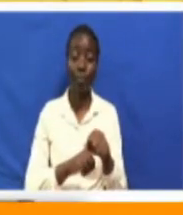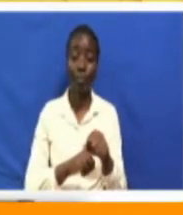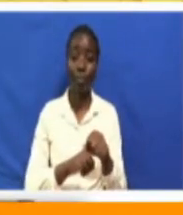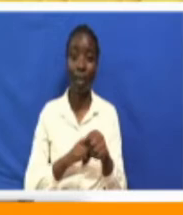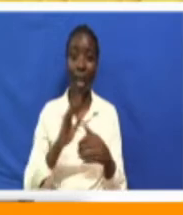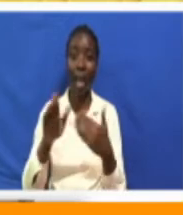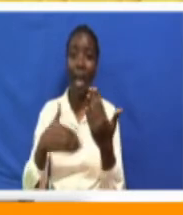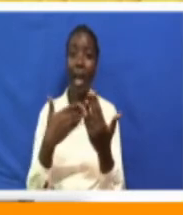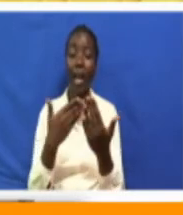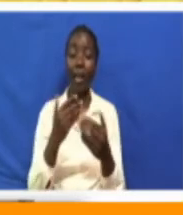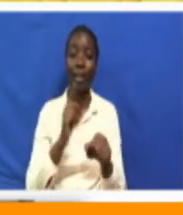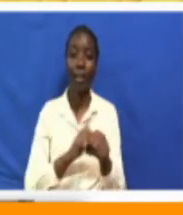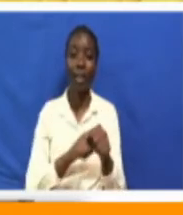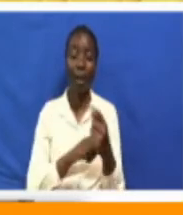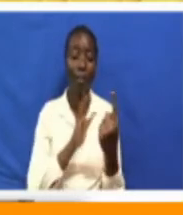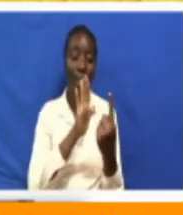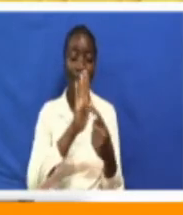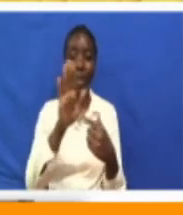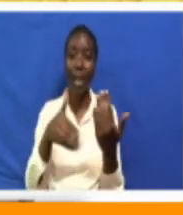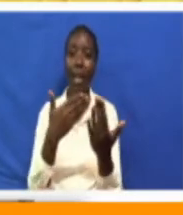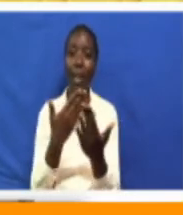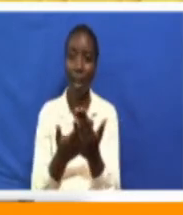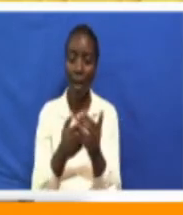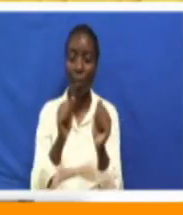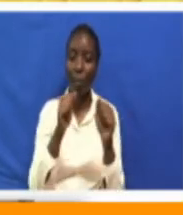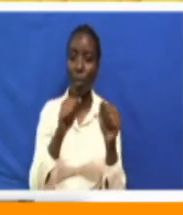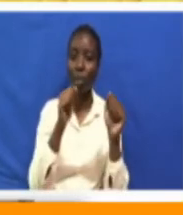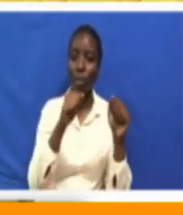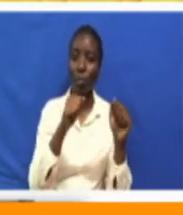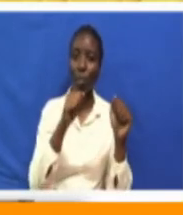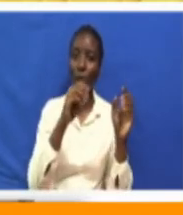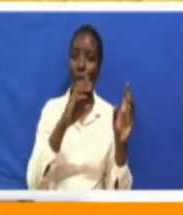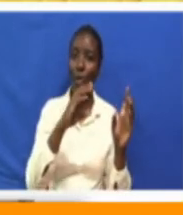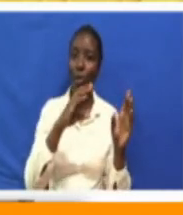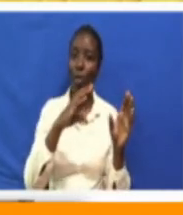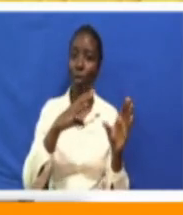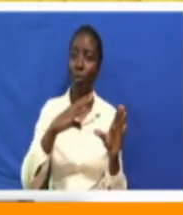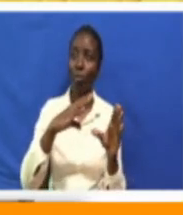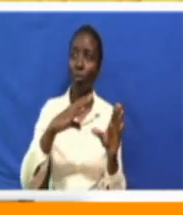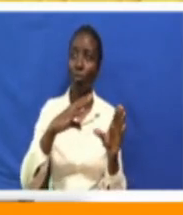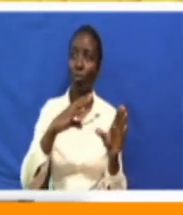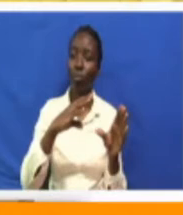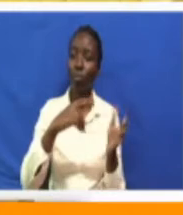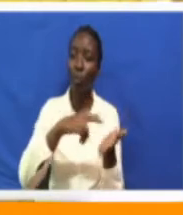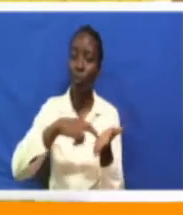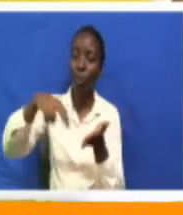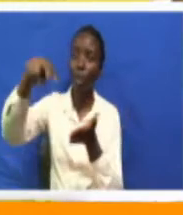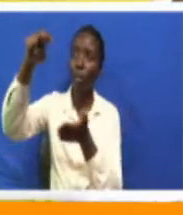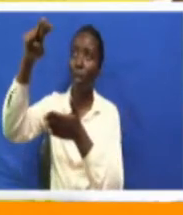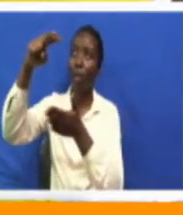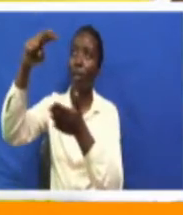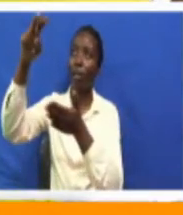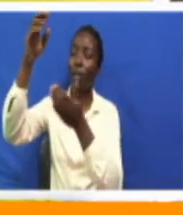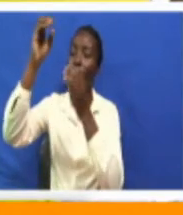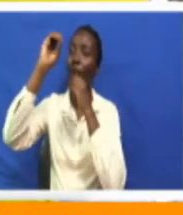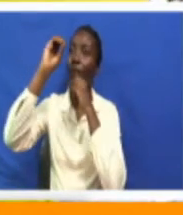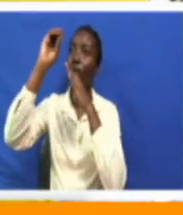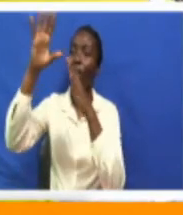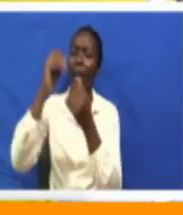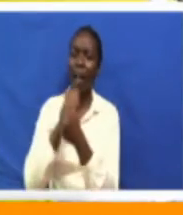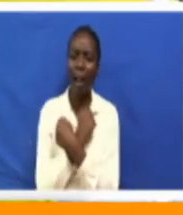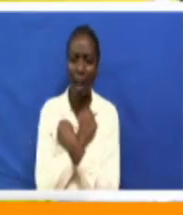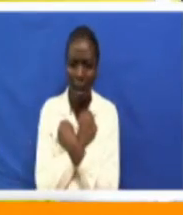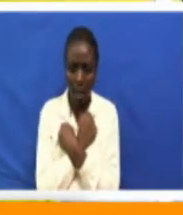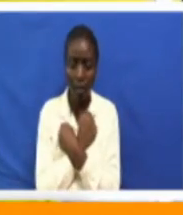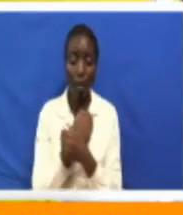depart out of this world to the father having loved his own who were in the